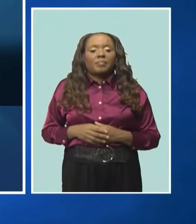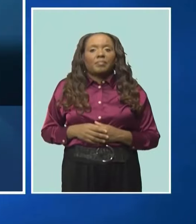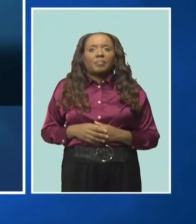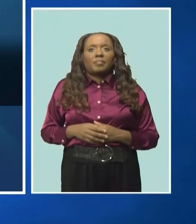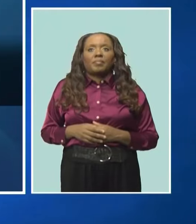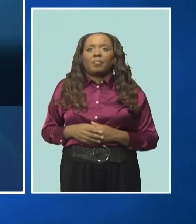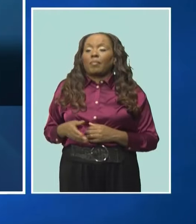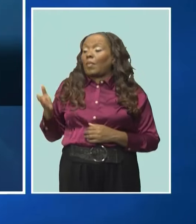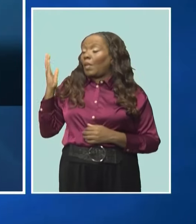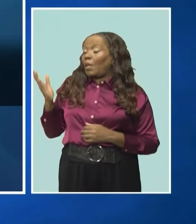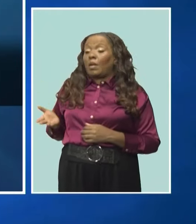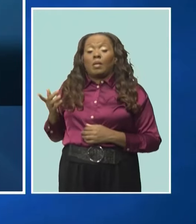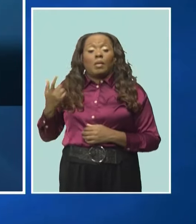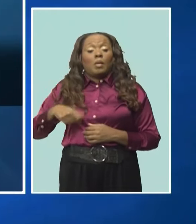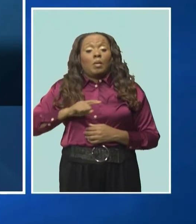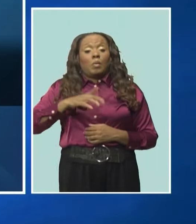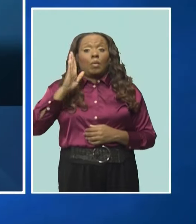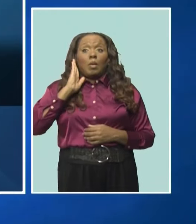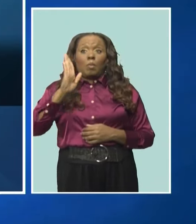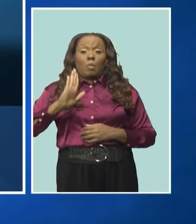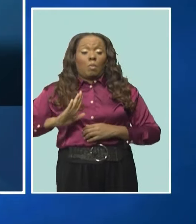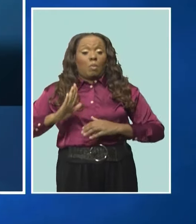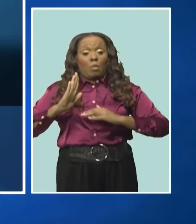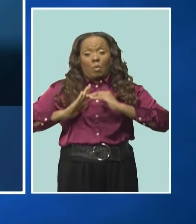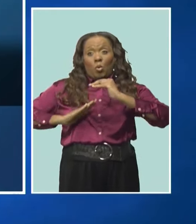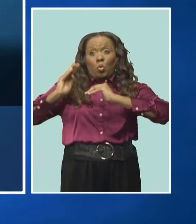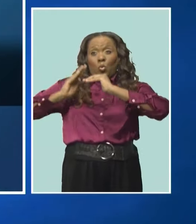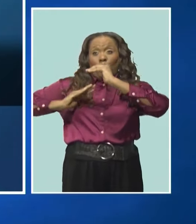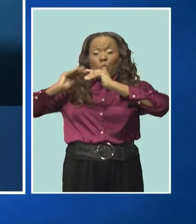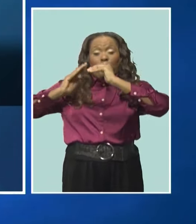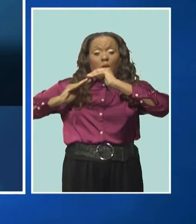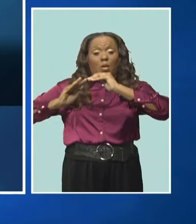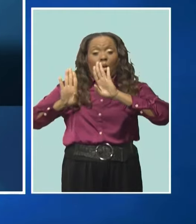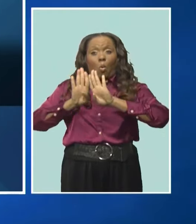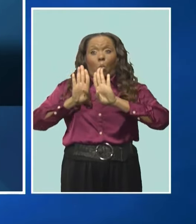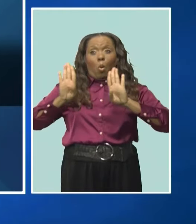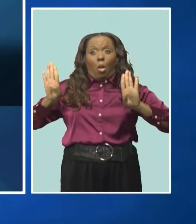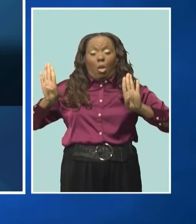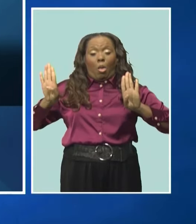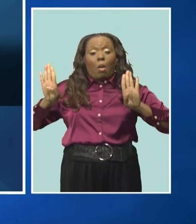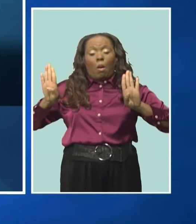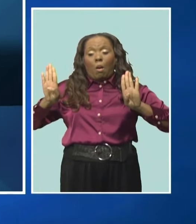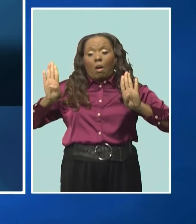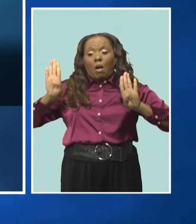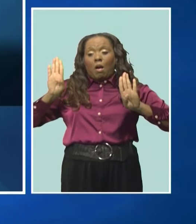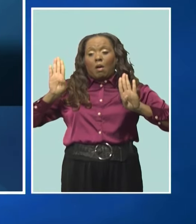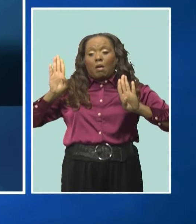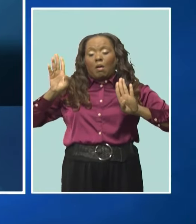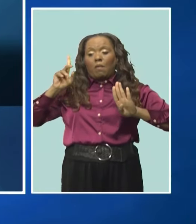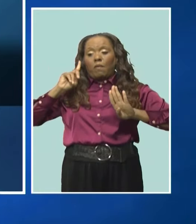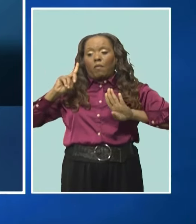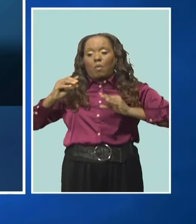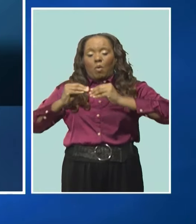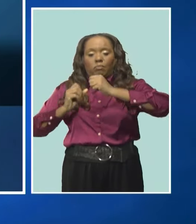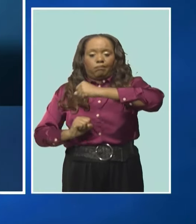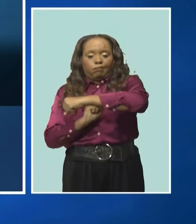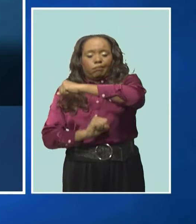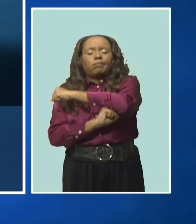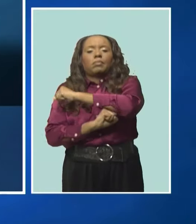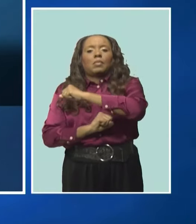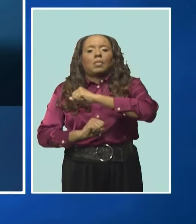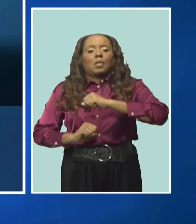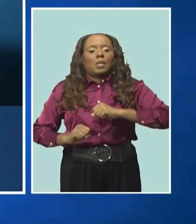retaining wall will be built to strengthen the existing retaining structure. The Complant team have engaged the services of Infra